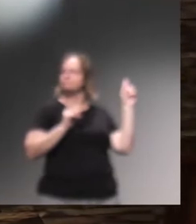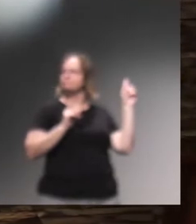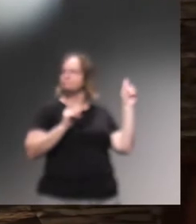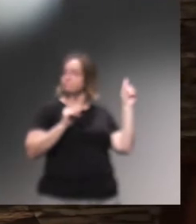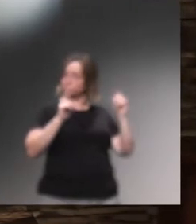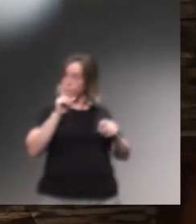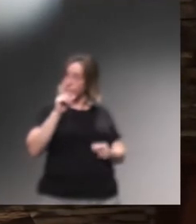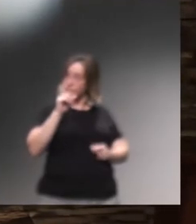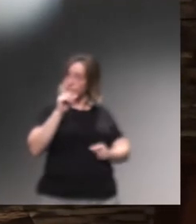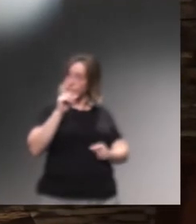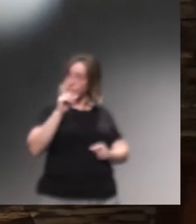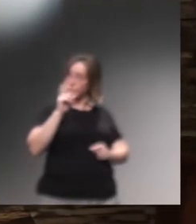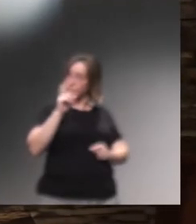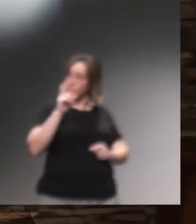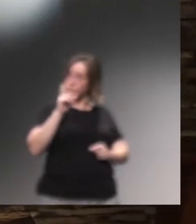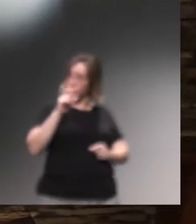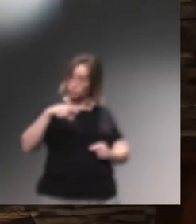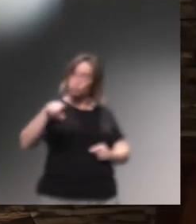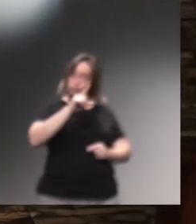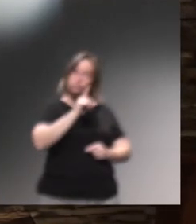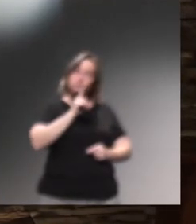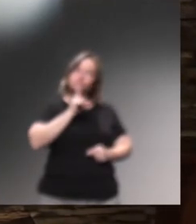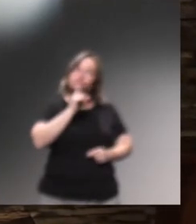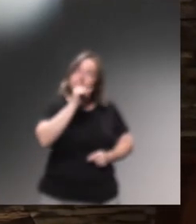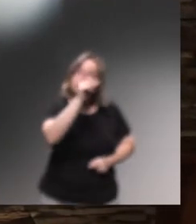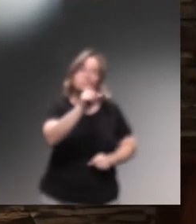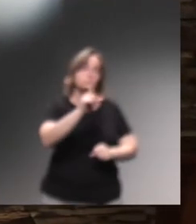How true are we to them?